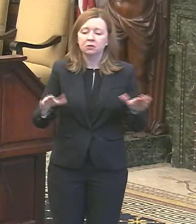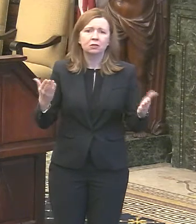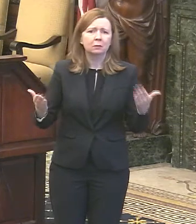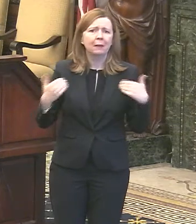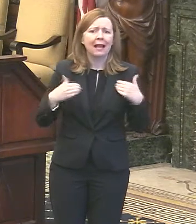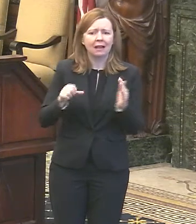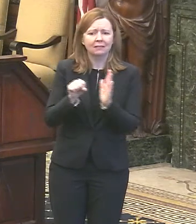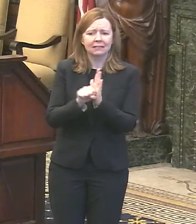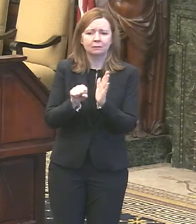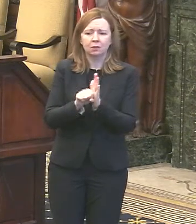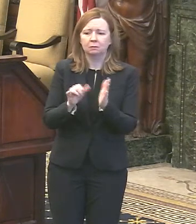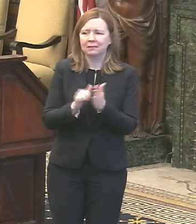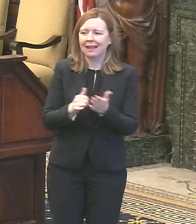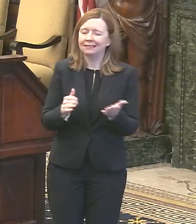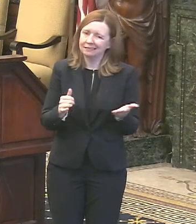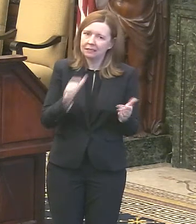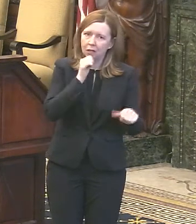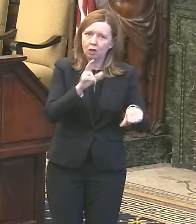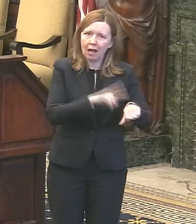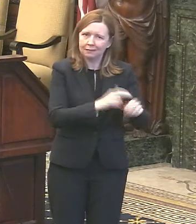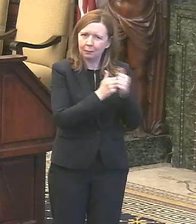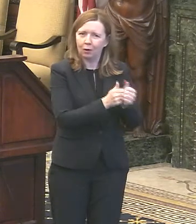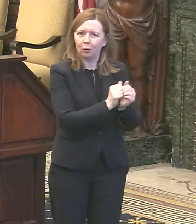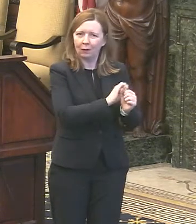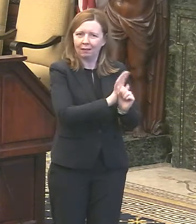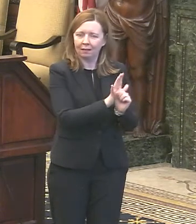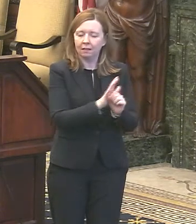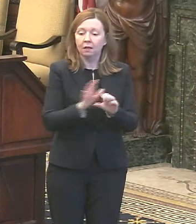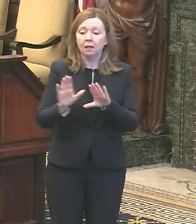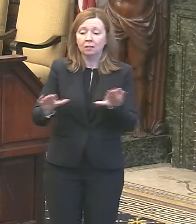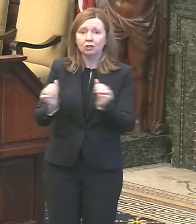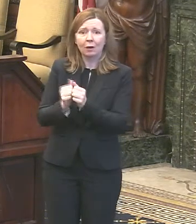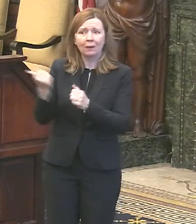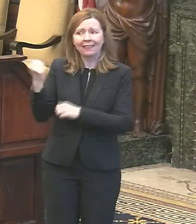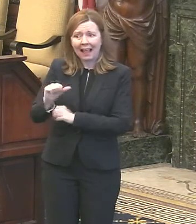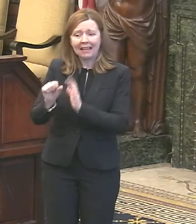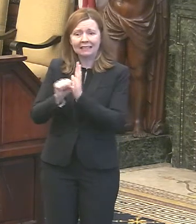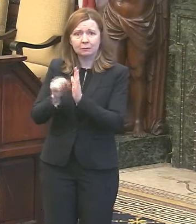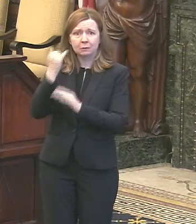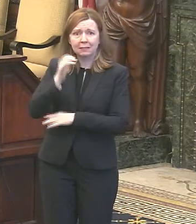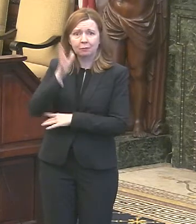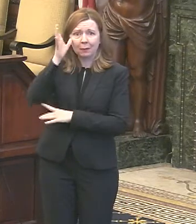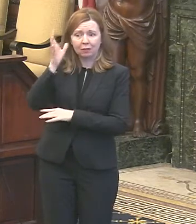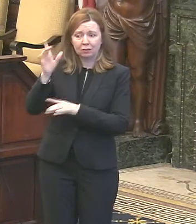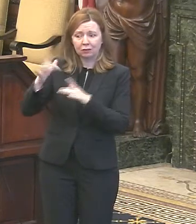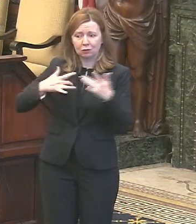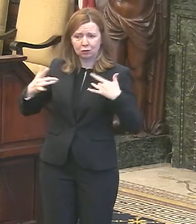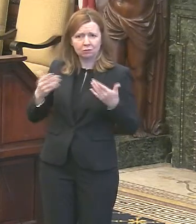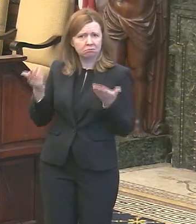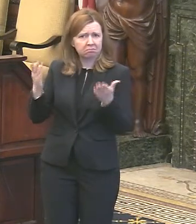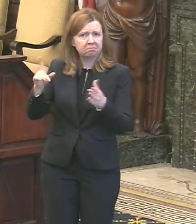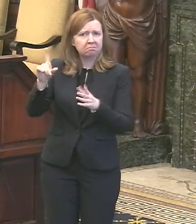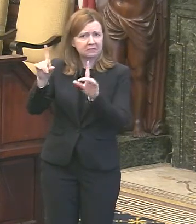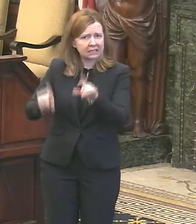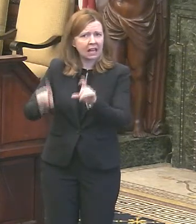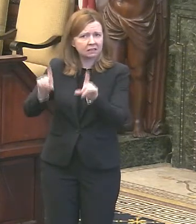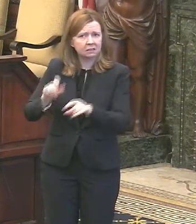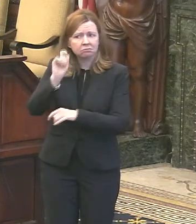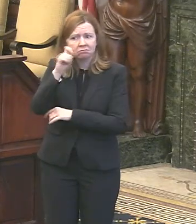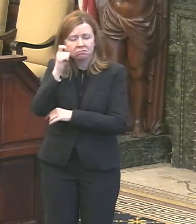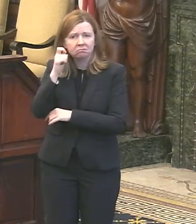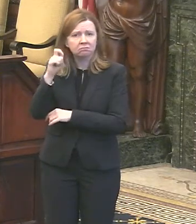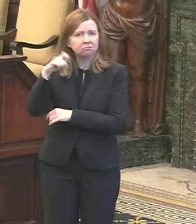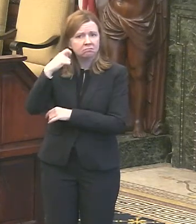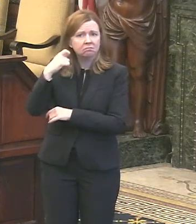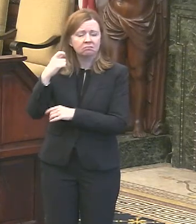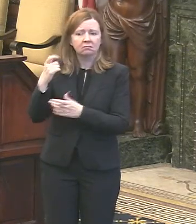very atypical, and so if a child has any symptoms and have concerns, then I would recommend them be tested. And there's a map on our website